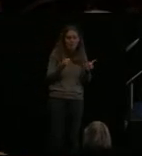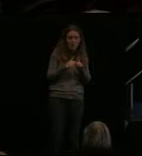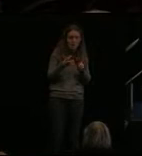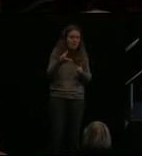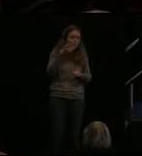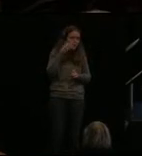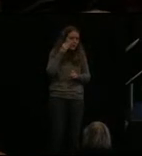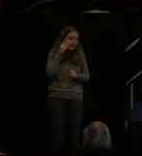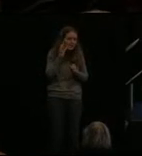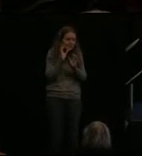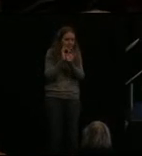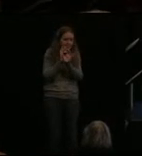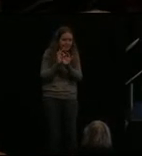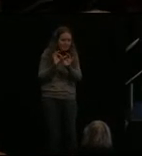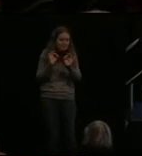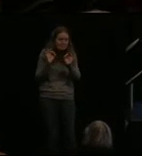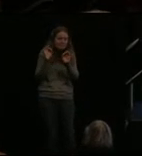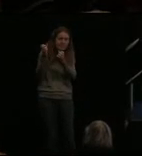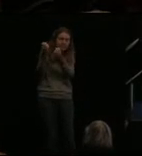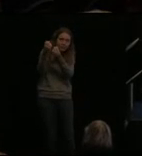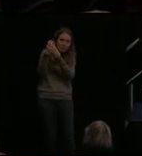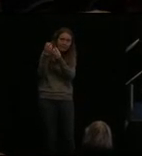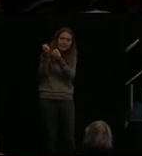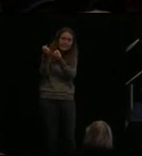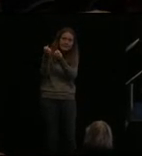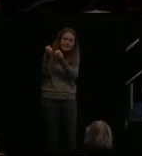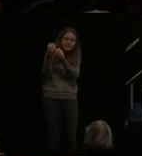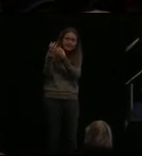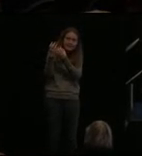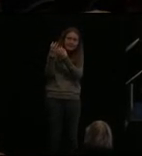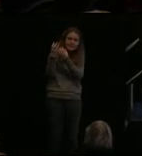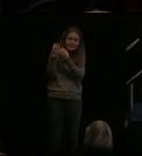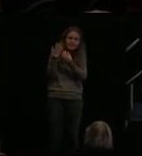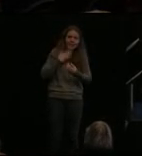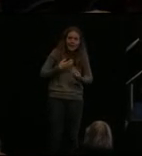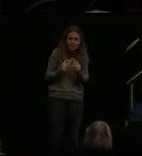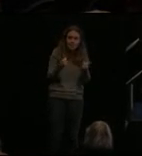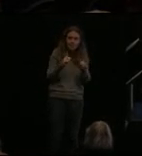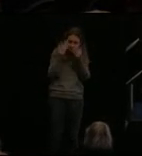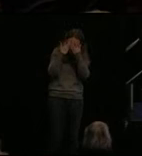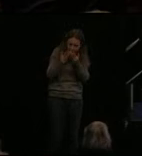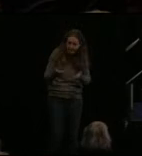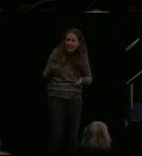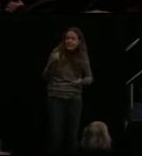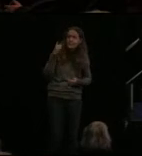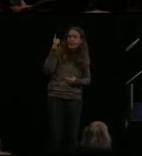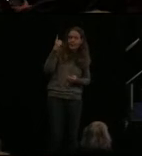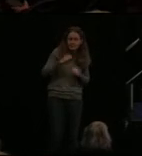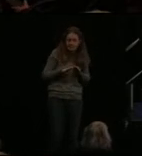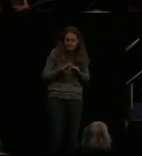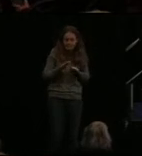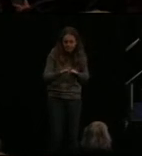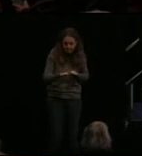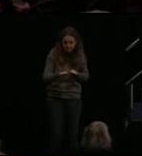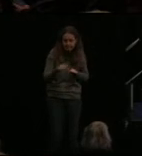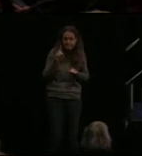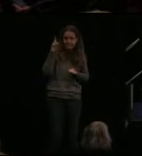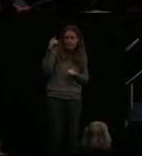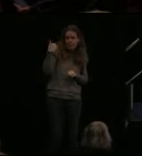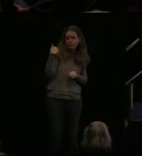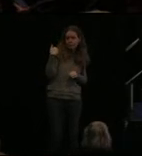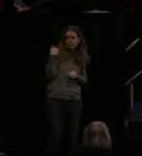that still small voice and to be obedient, to take that next step. What's God